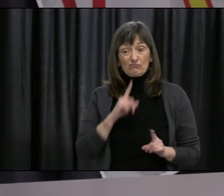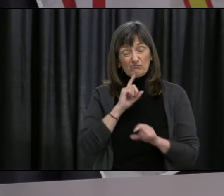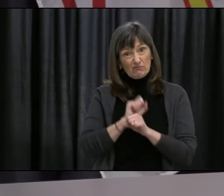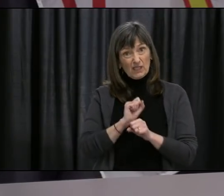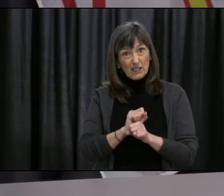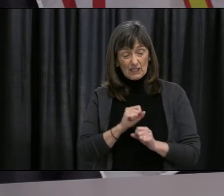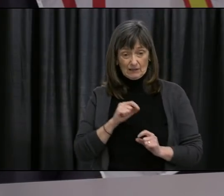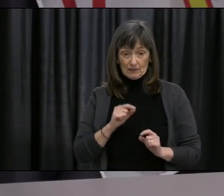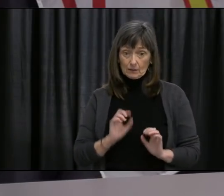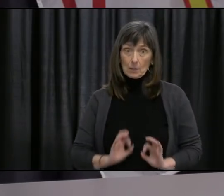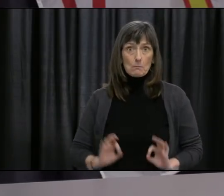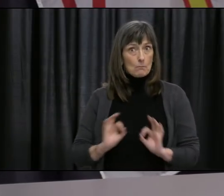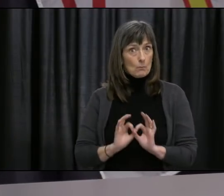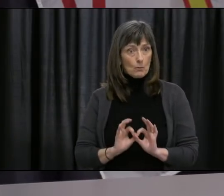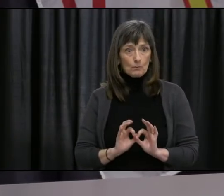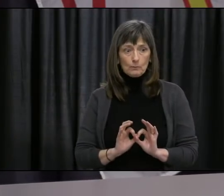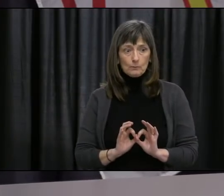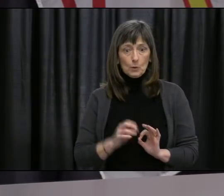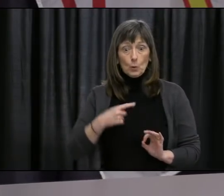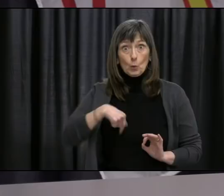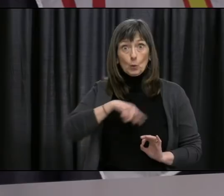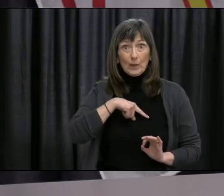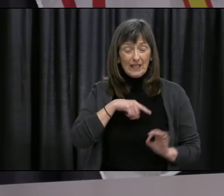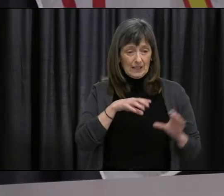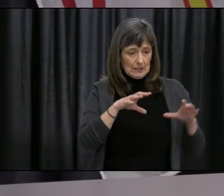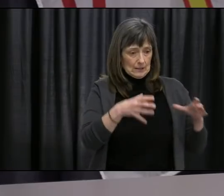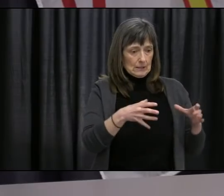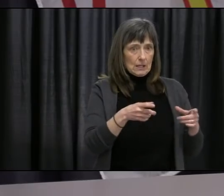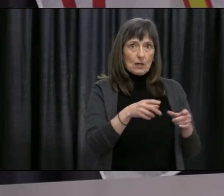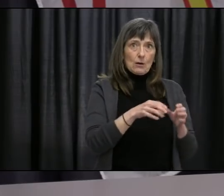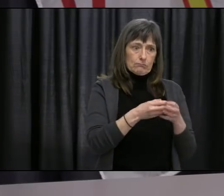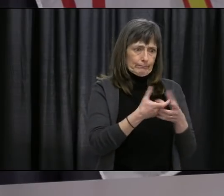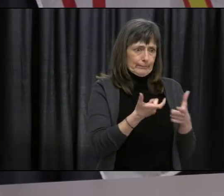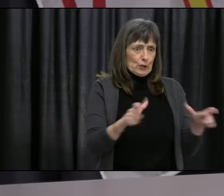reason that we got that cluster under